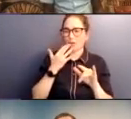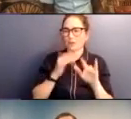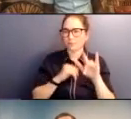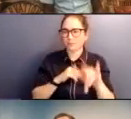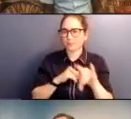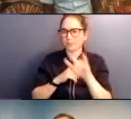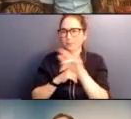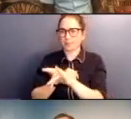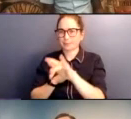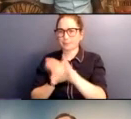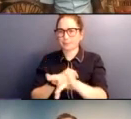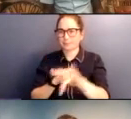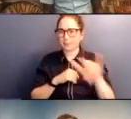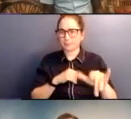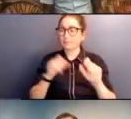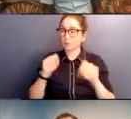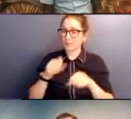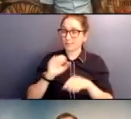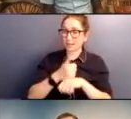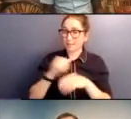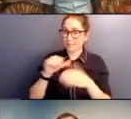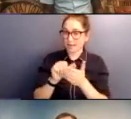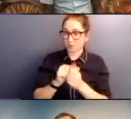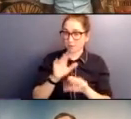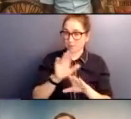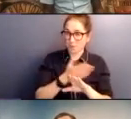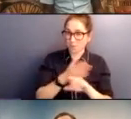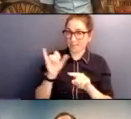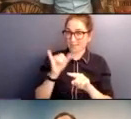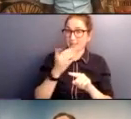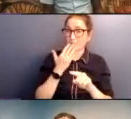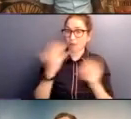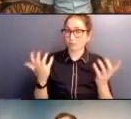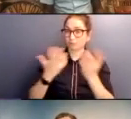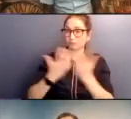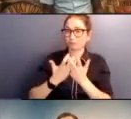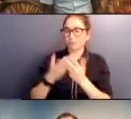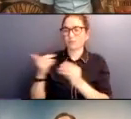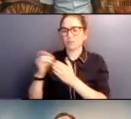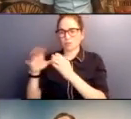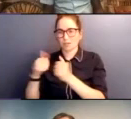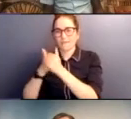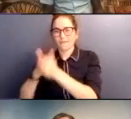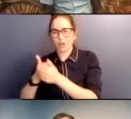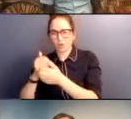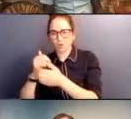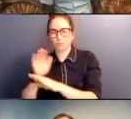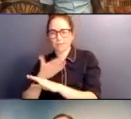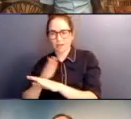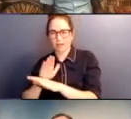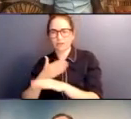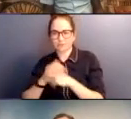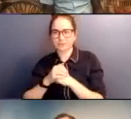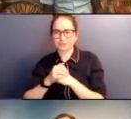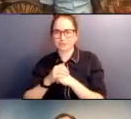could even set up a page of music with the same colors so that the student follows the colors as they play the app. And then